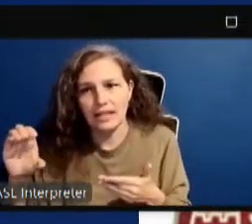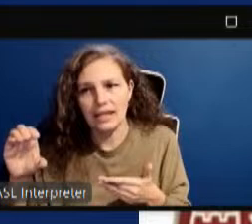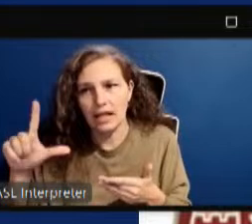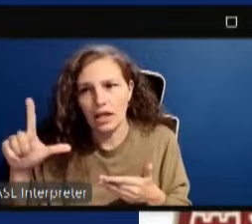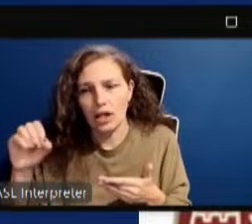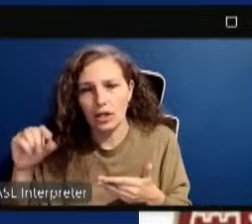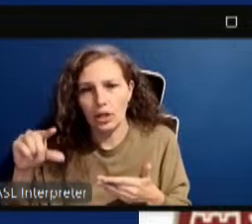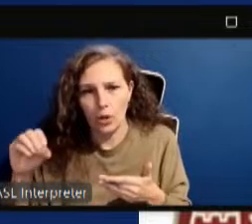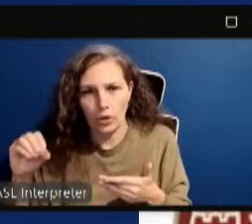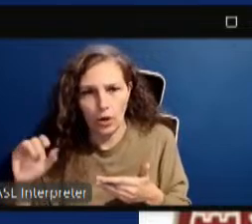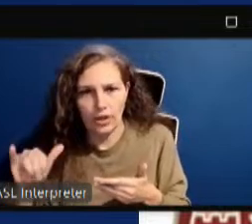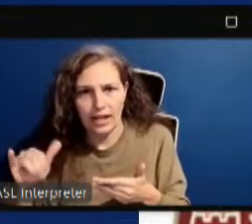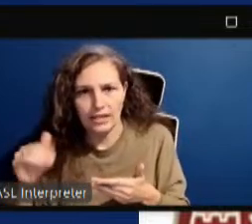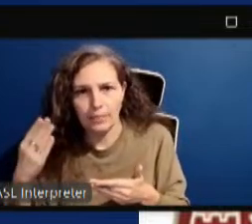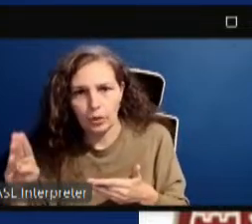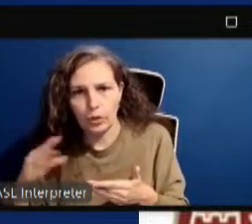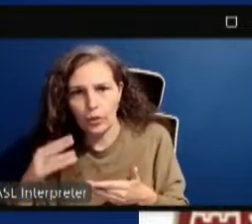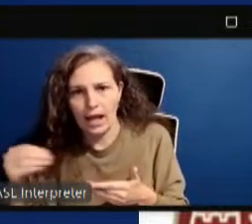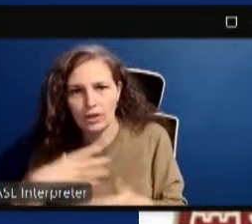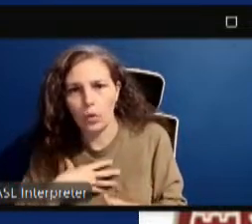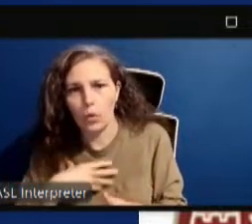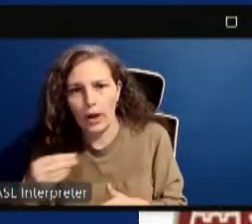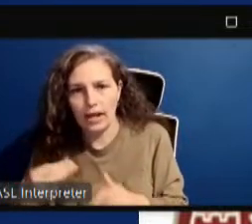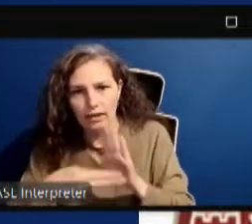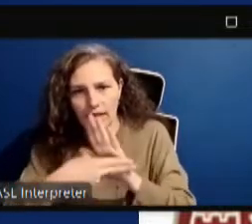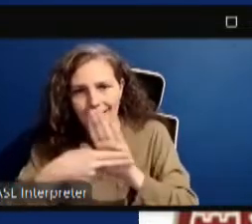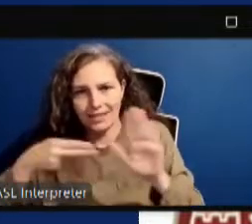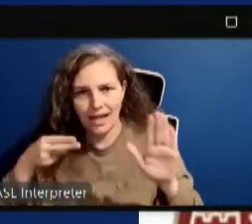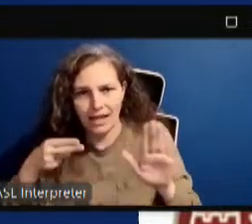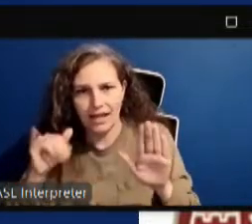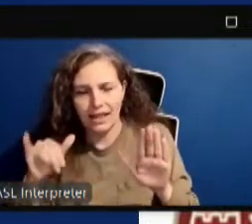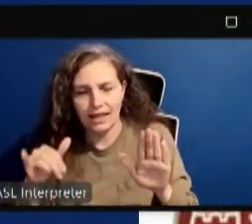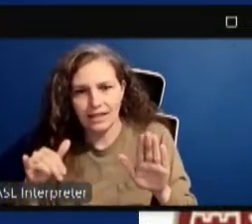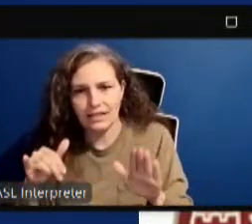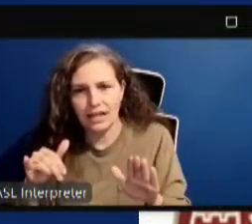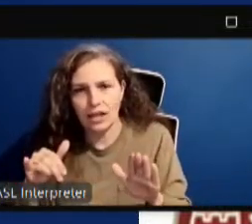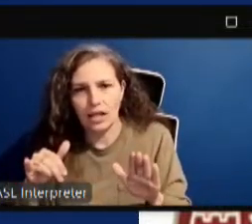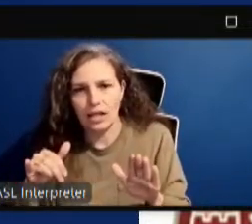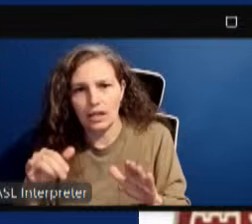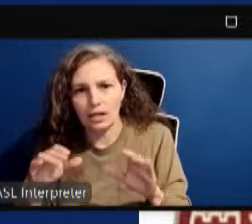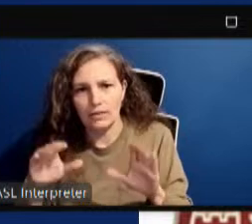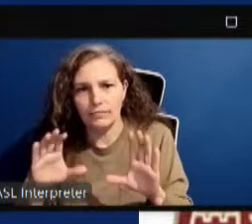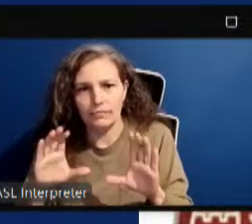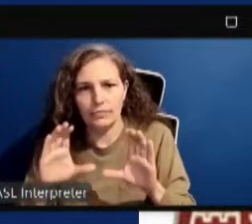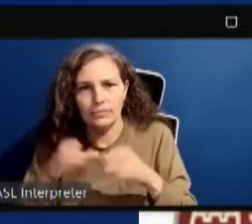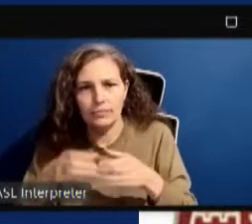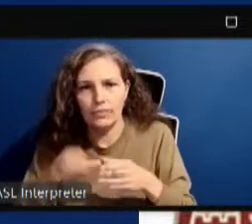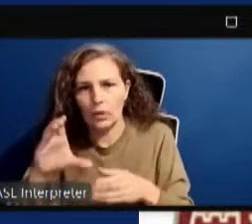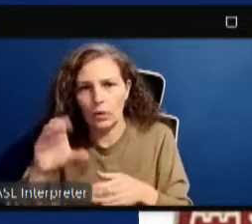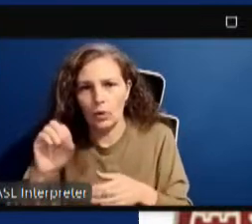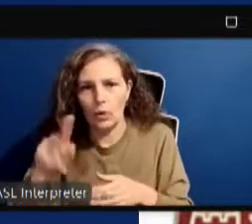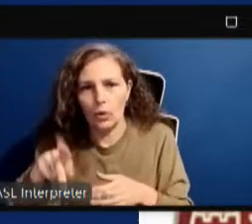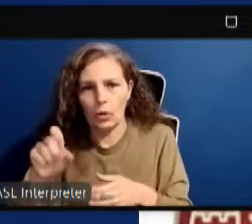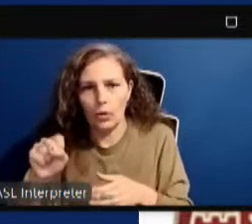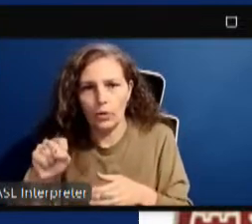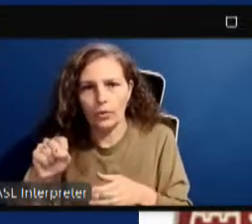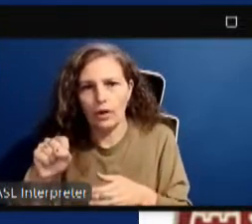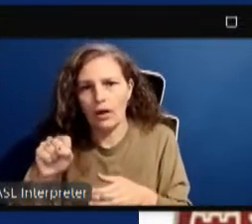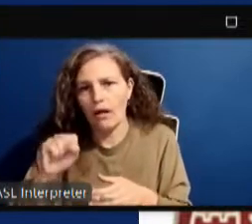side of each one of the vehicles. Those are a Corps of Engineer truck, where that's from our contractor.